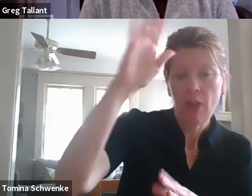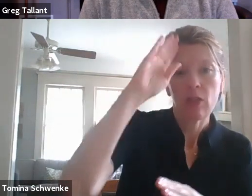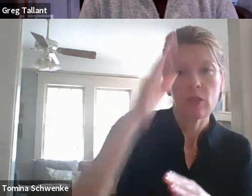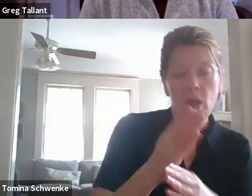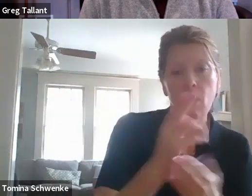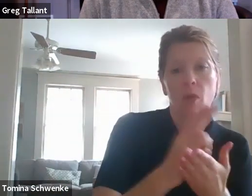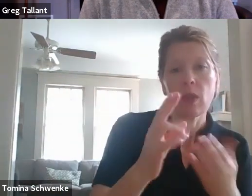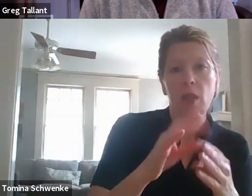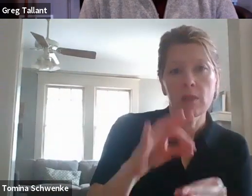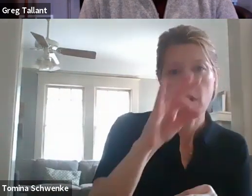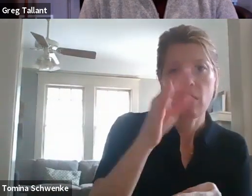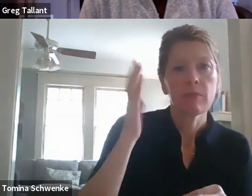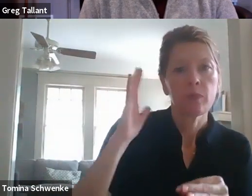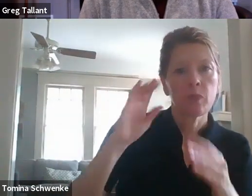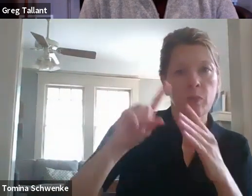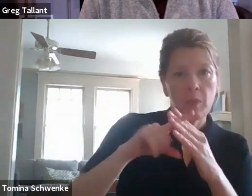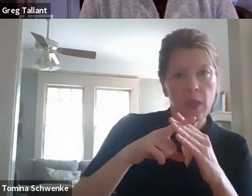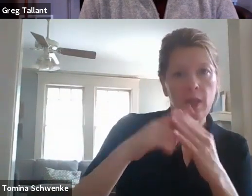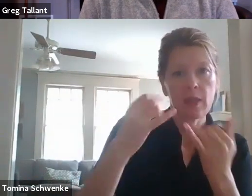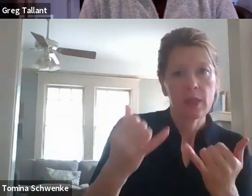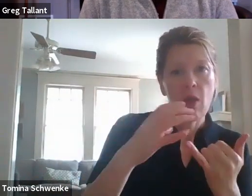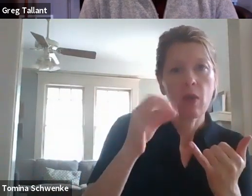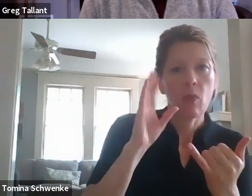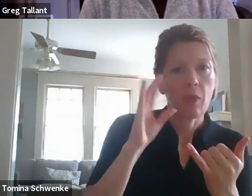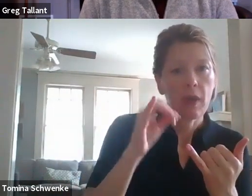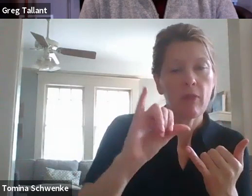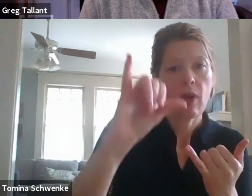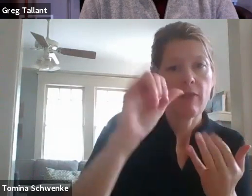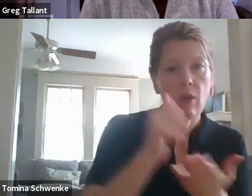is now, and will be forever. Amen.